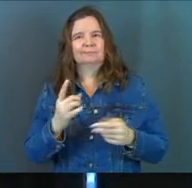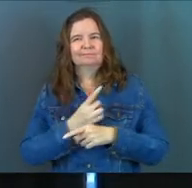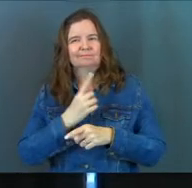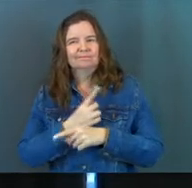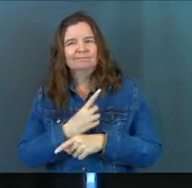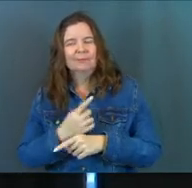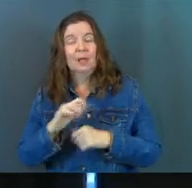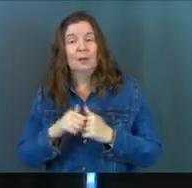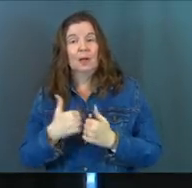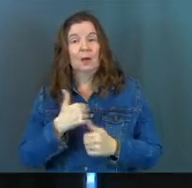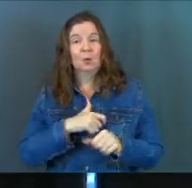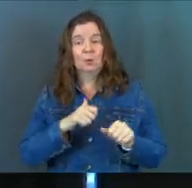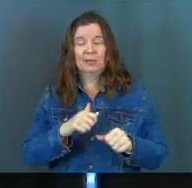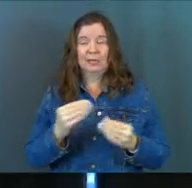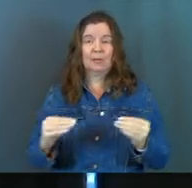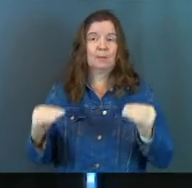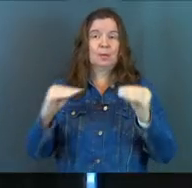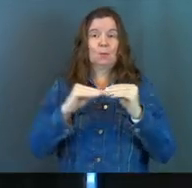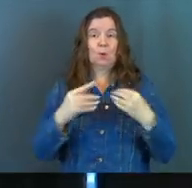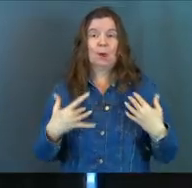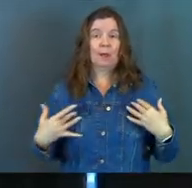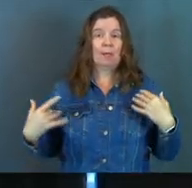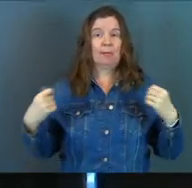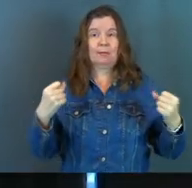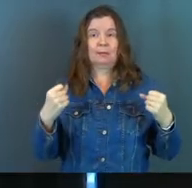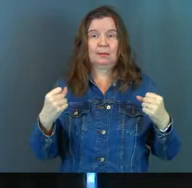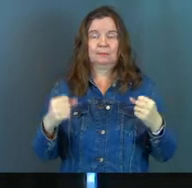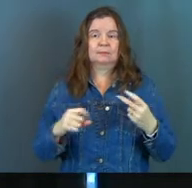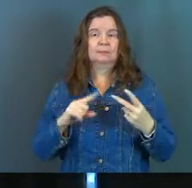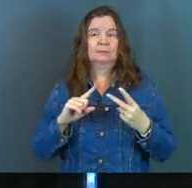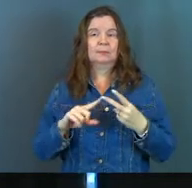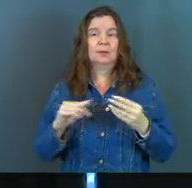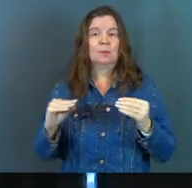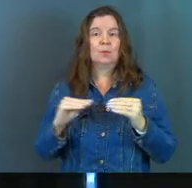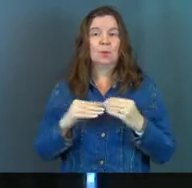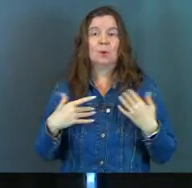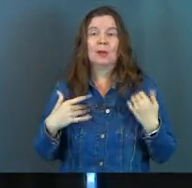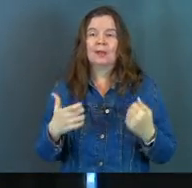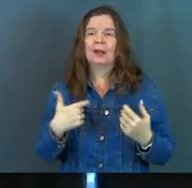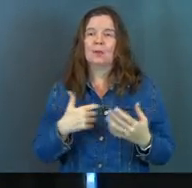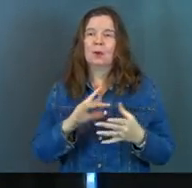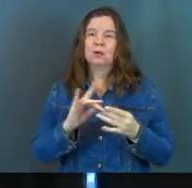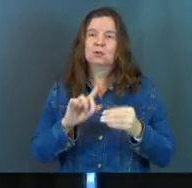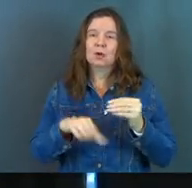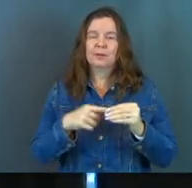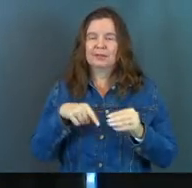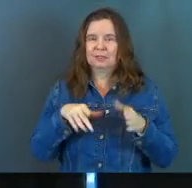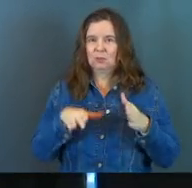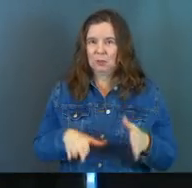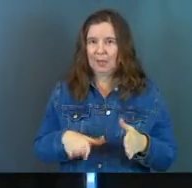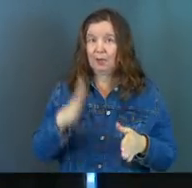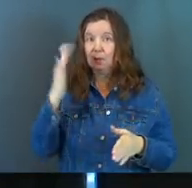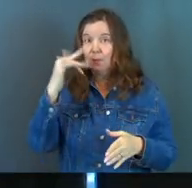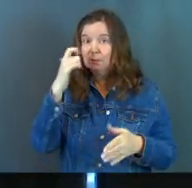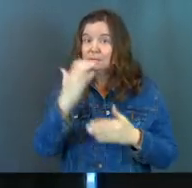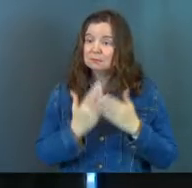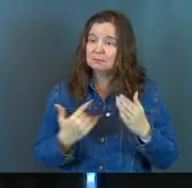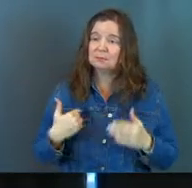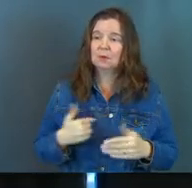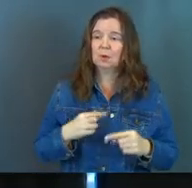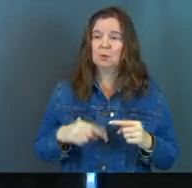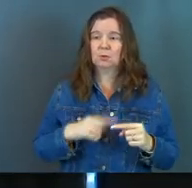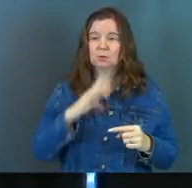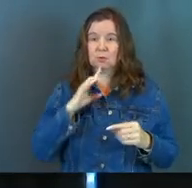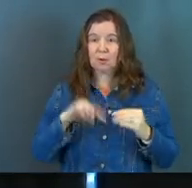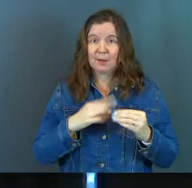about how we can be even more healthy. How we can be even more healthy. And I want to talk about it this way because some of us,